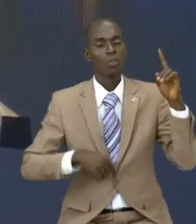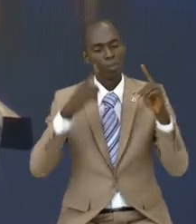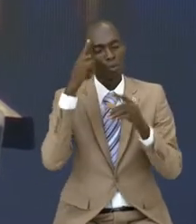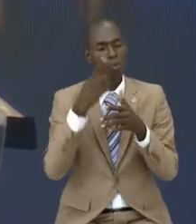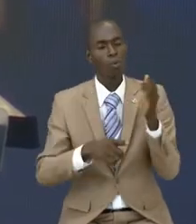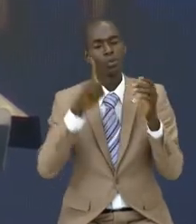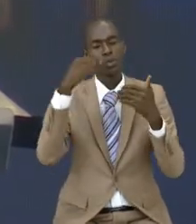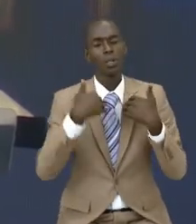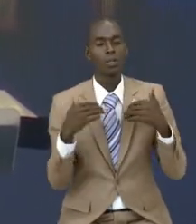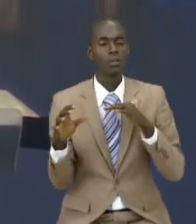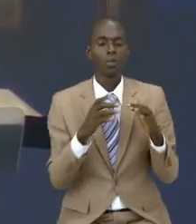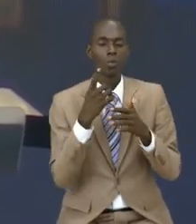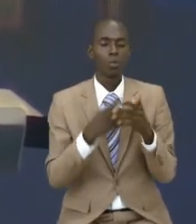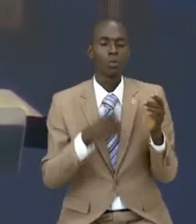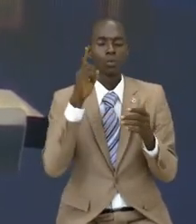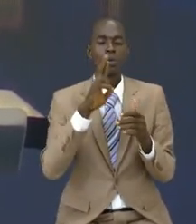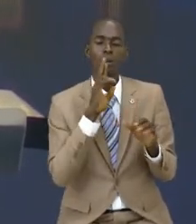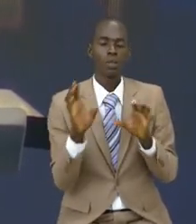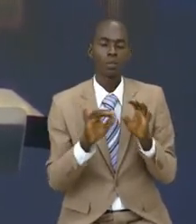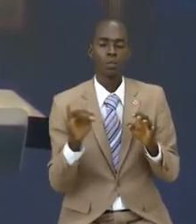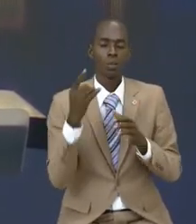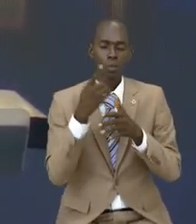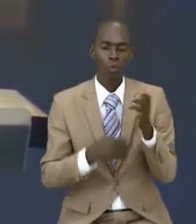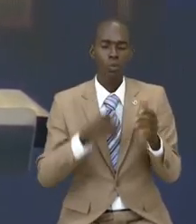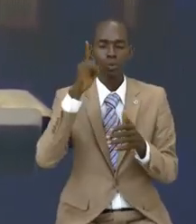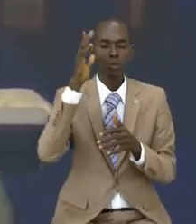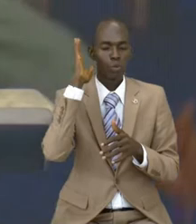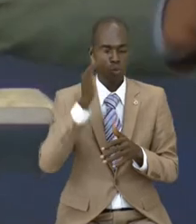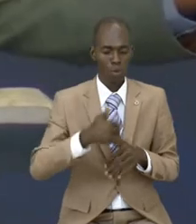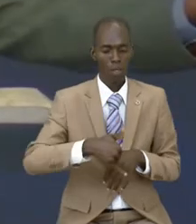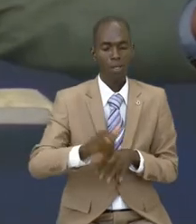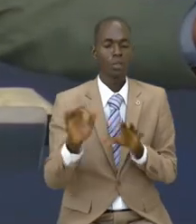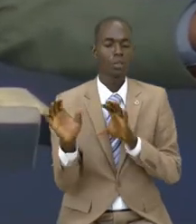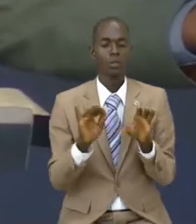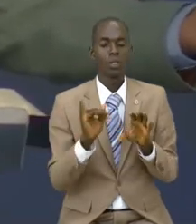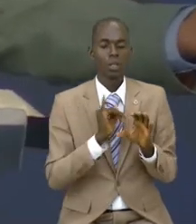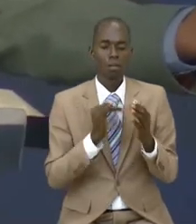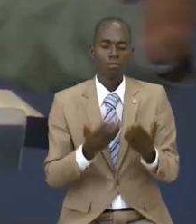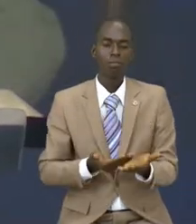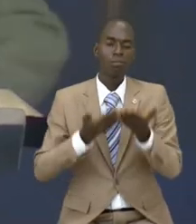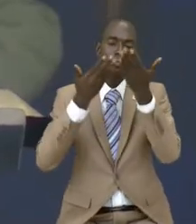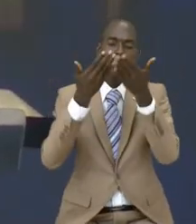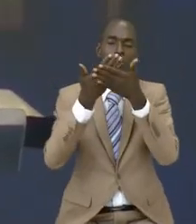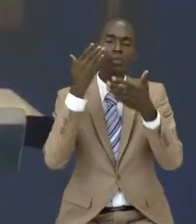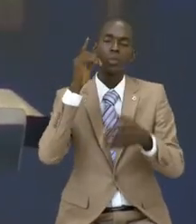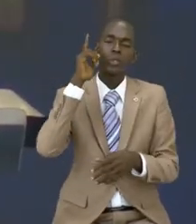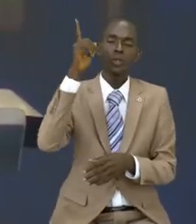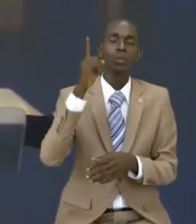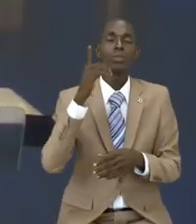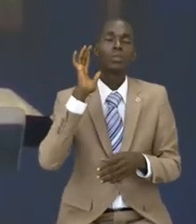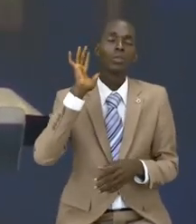done, what you are doing, what you will yet do. I present before you your